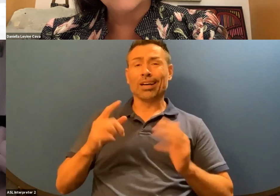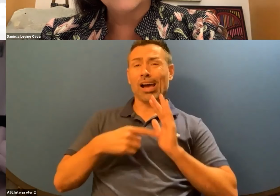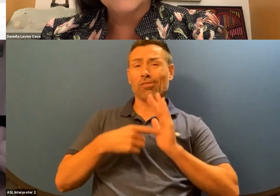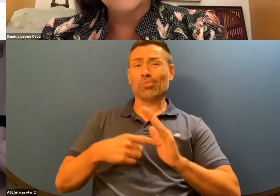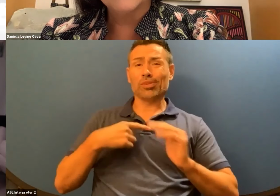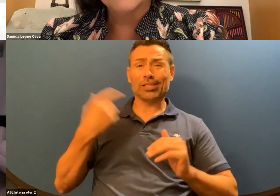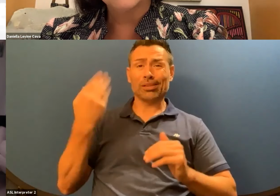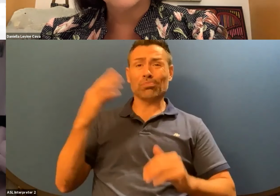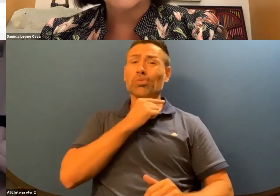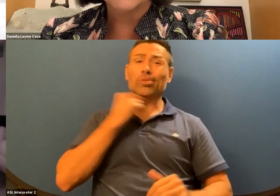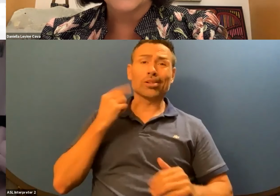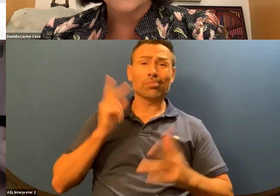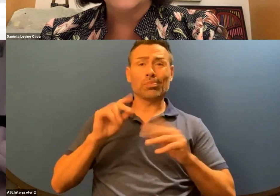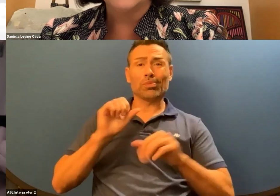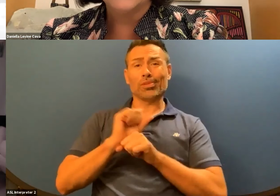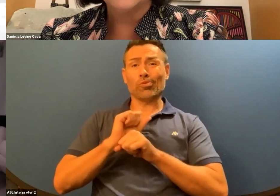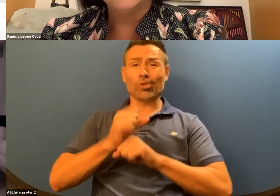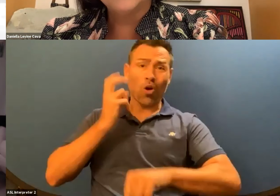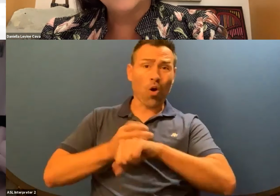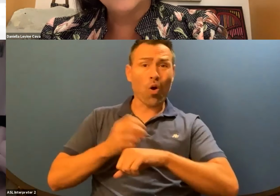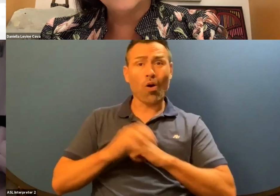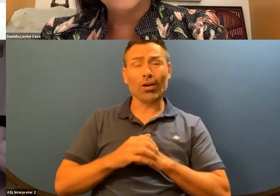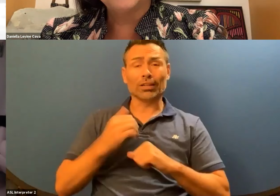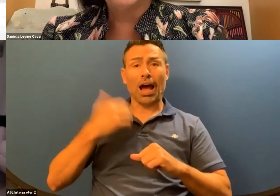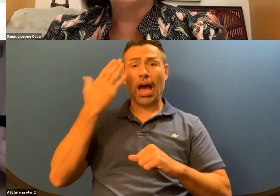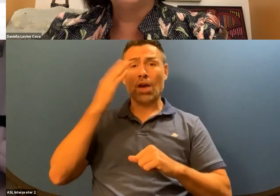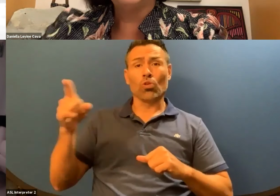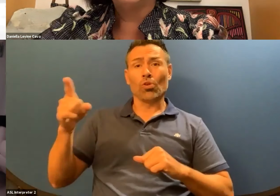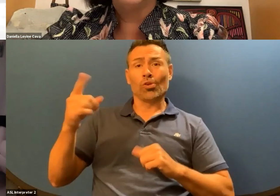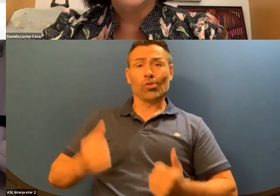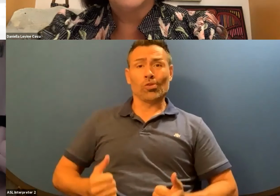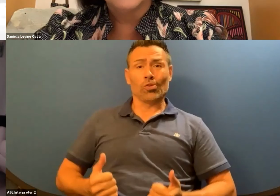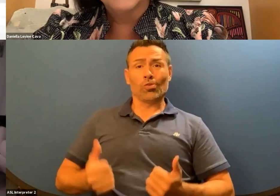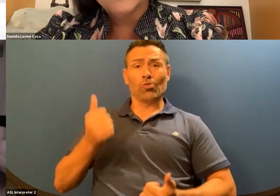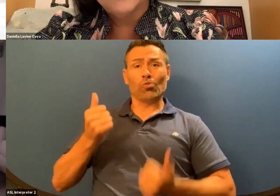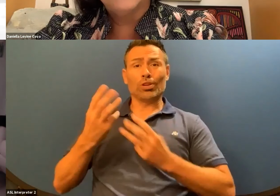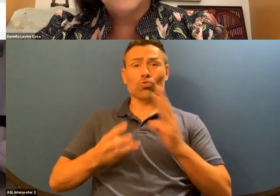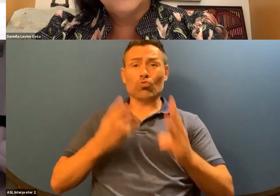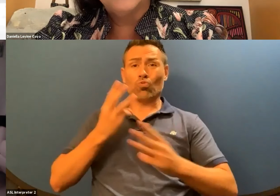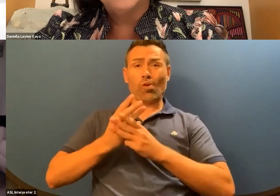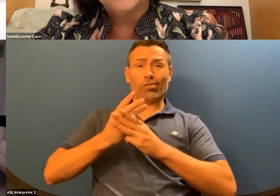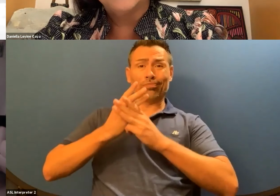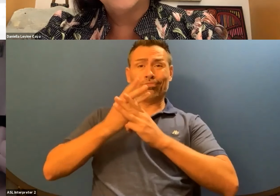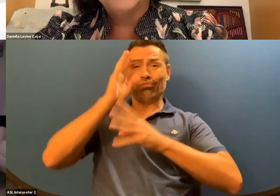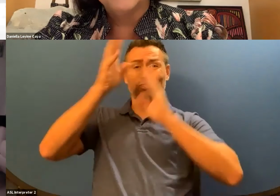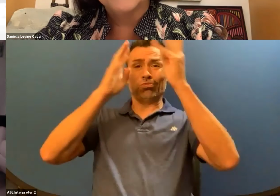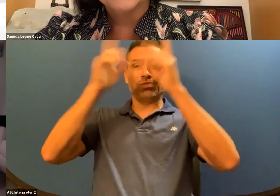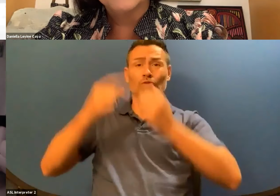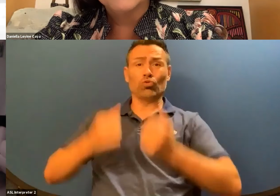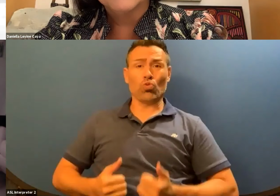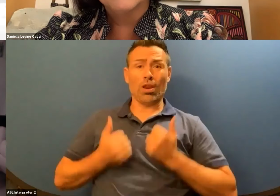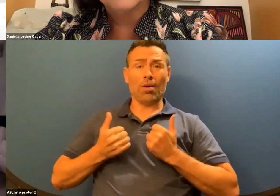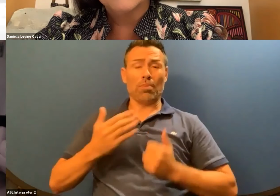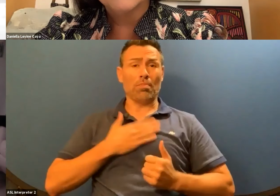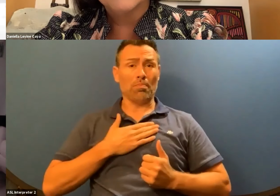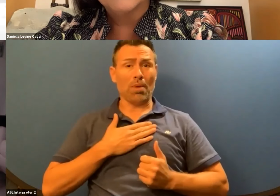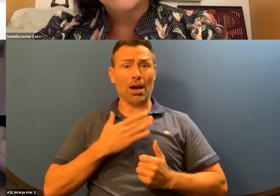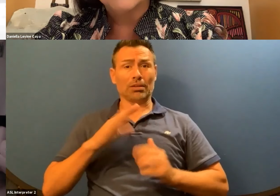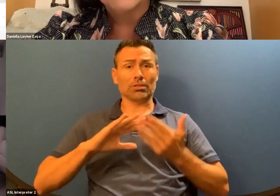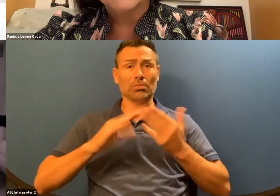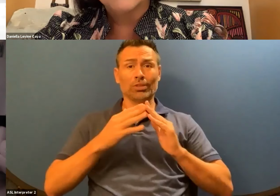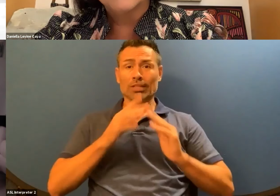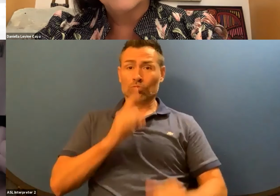liberal end that you might live in or fantasy world that you live in. I deal in reality in my community. And in my community, people, yes,